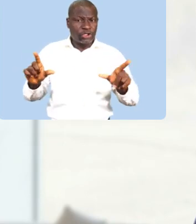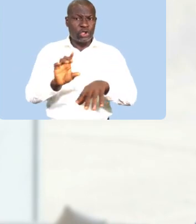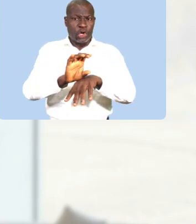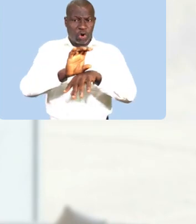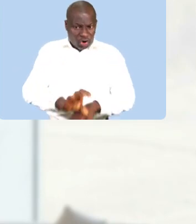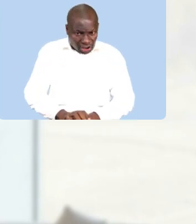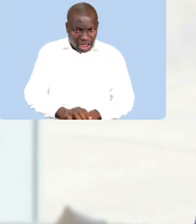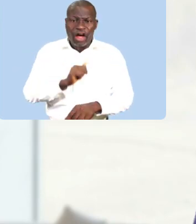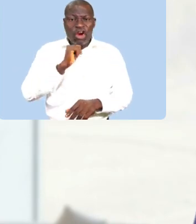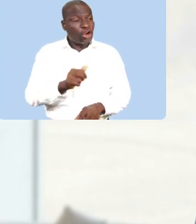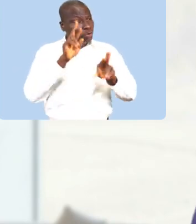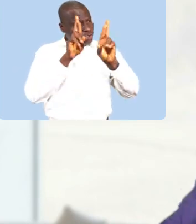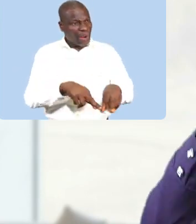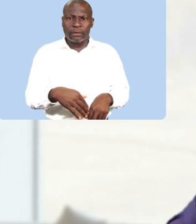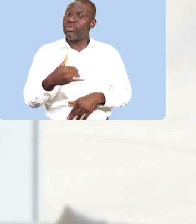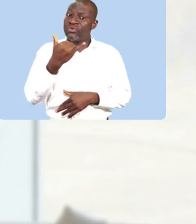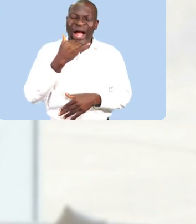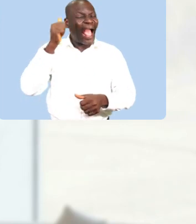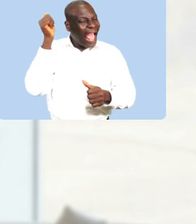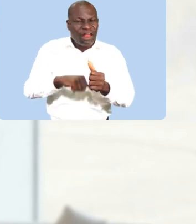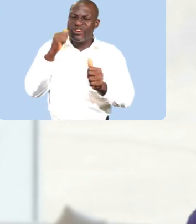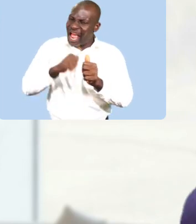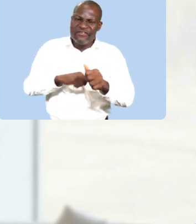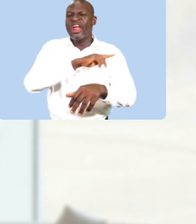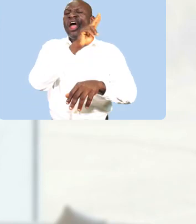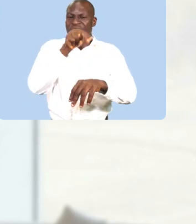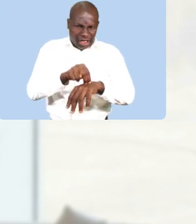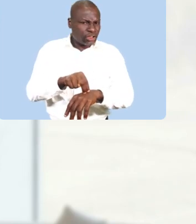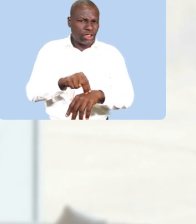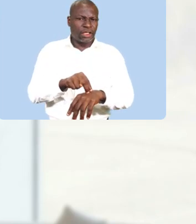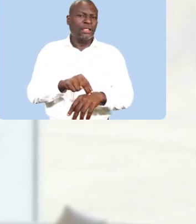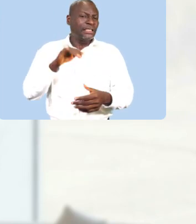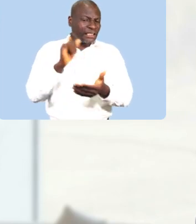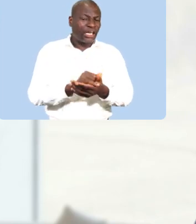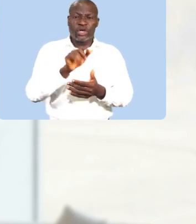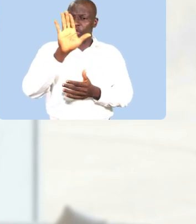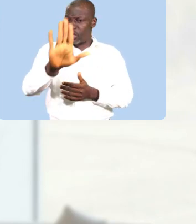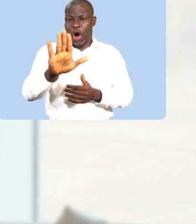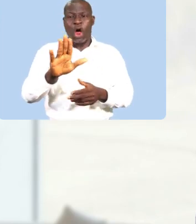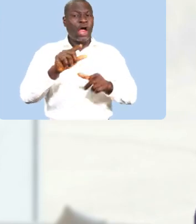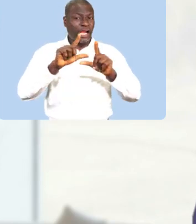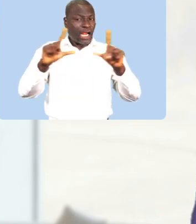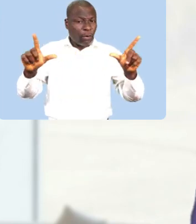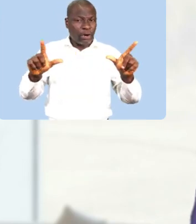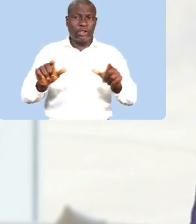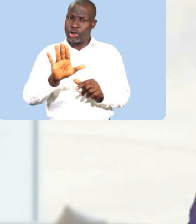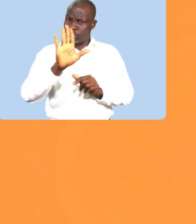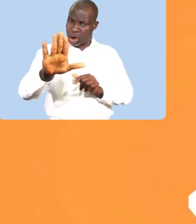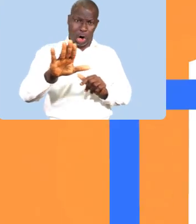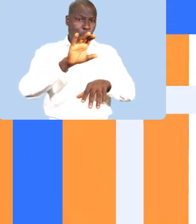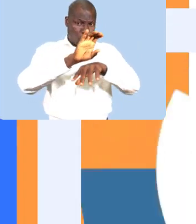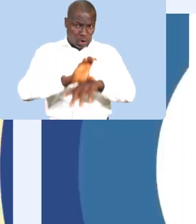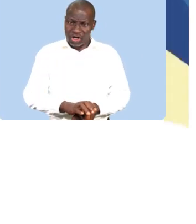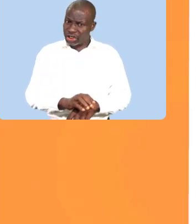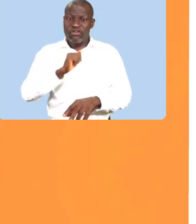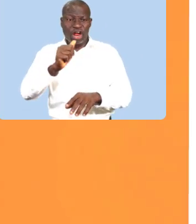you know about this. Or man biara who compromising your language and your culture. If